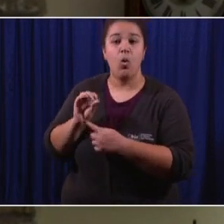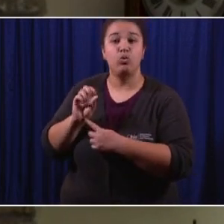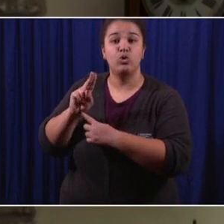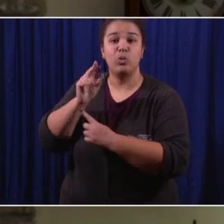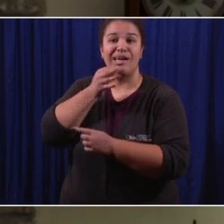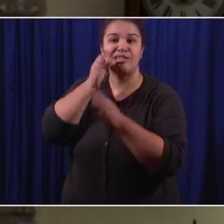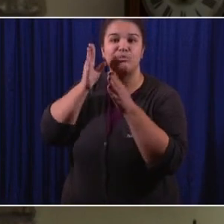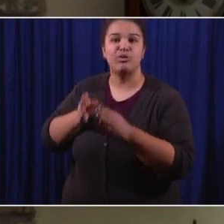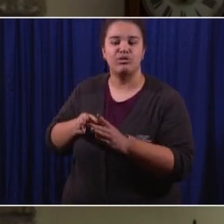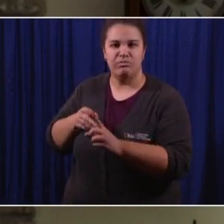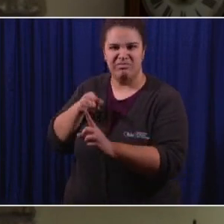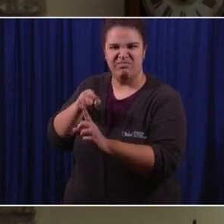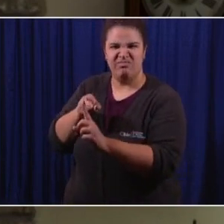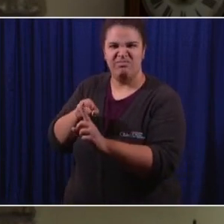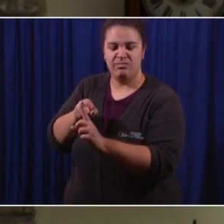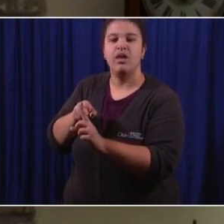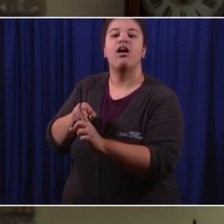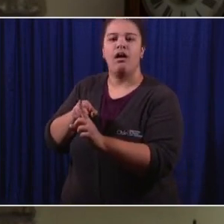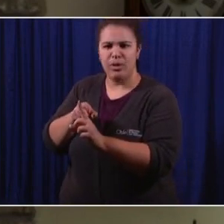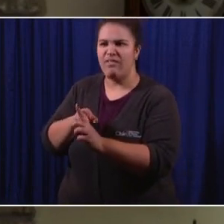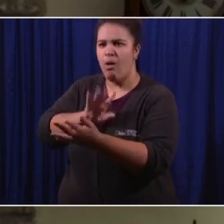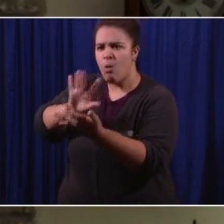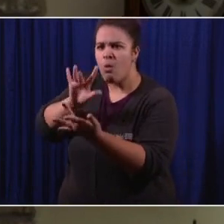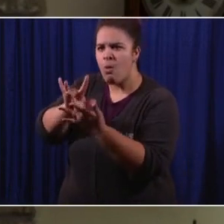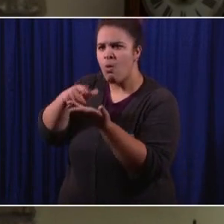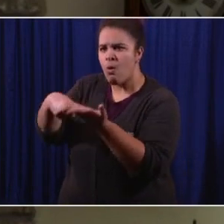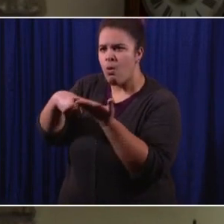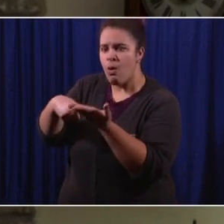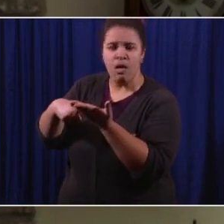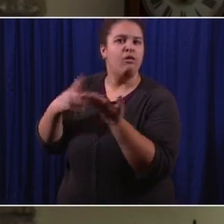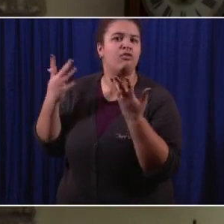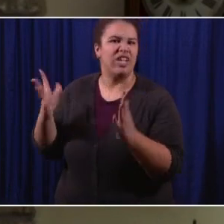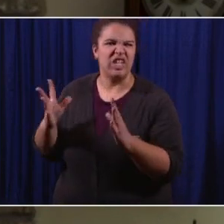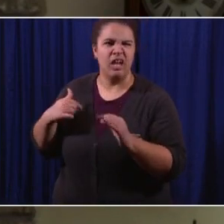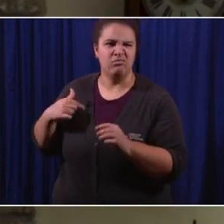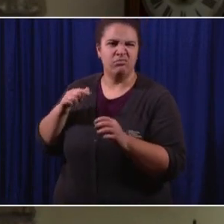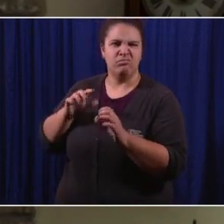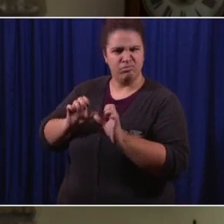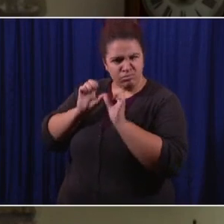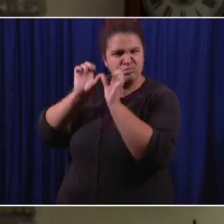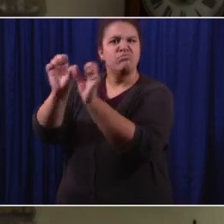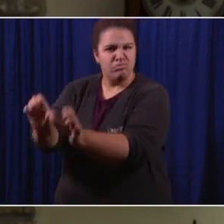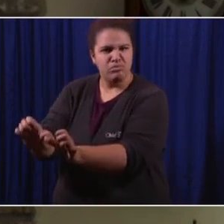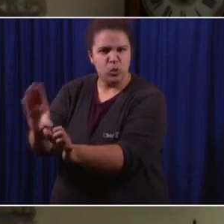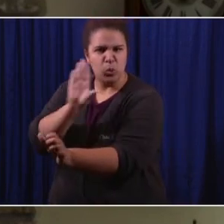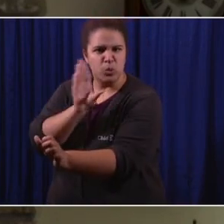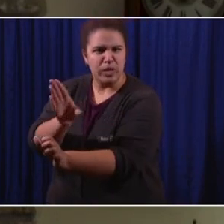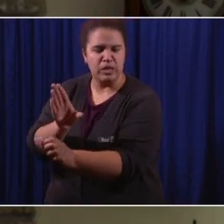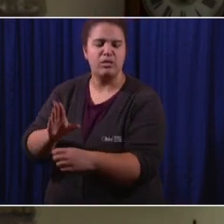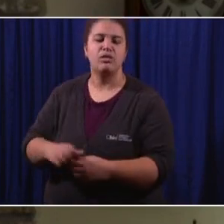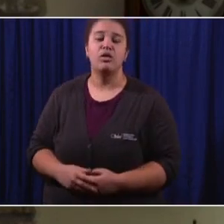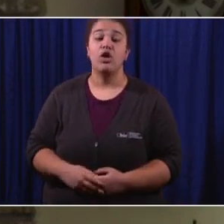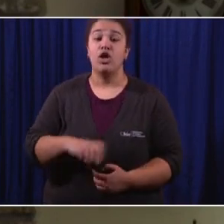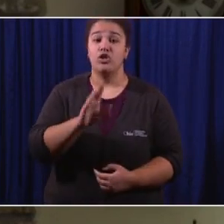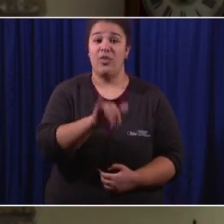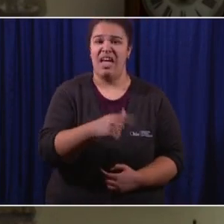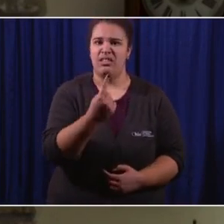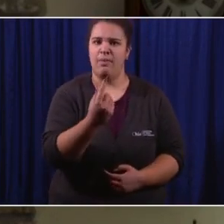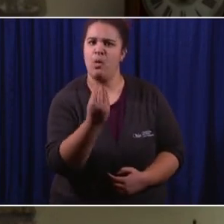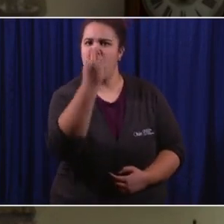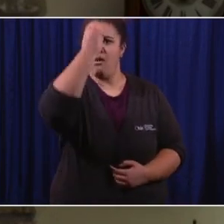with him, and we're going to continue to work on that. So that's another thing that we're working on as we move into the